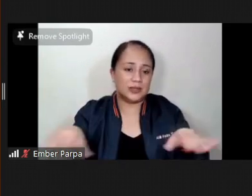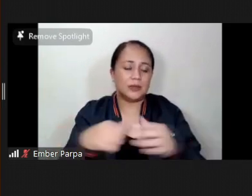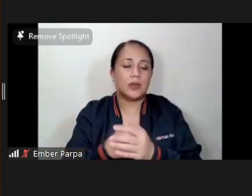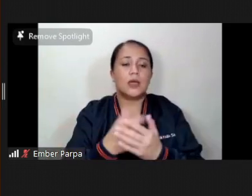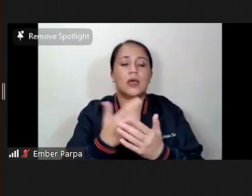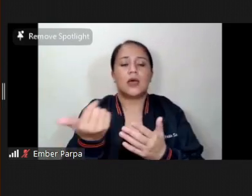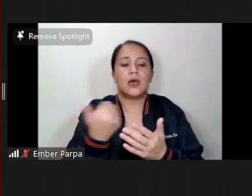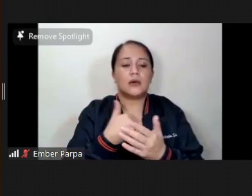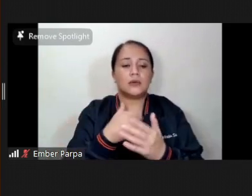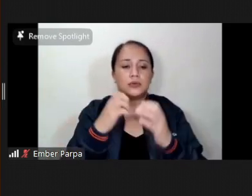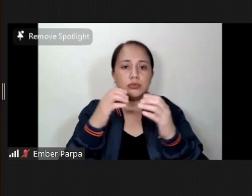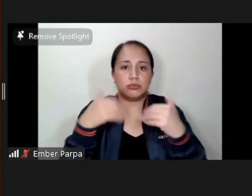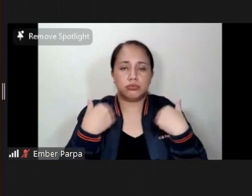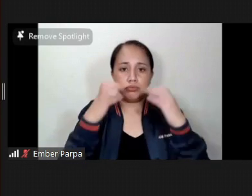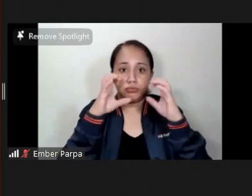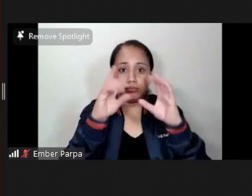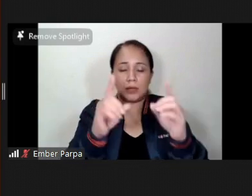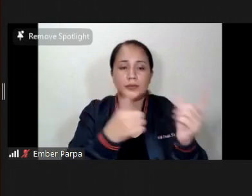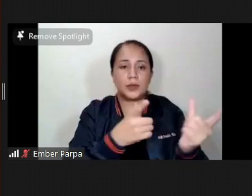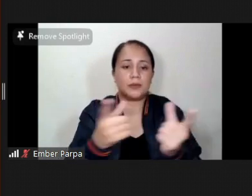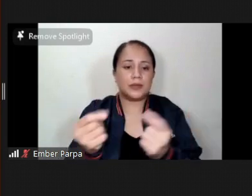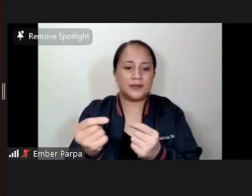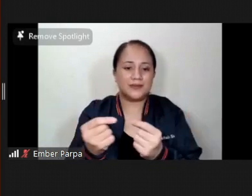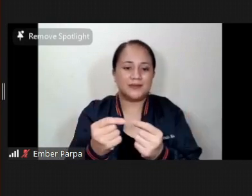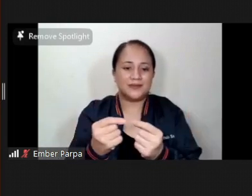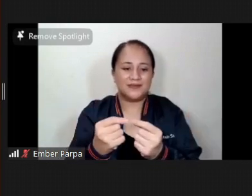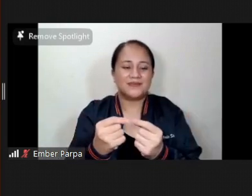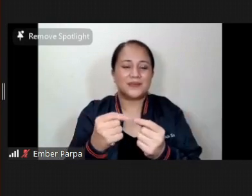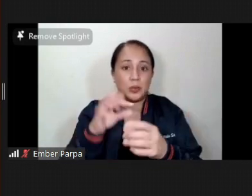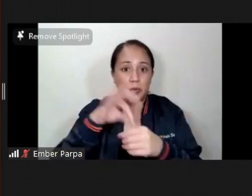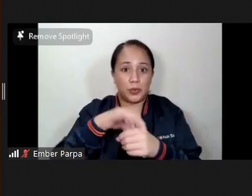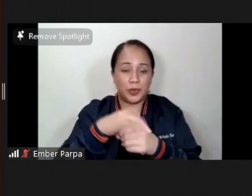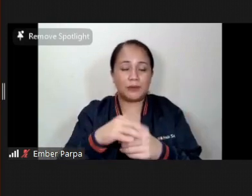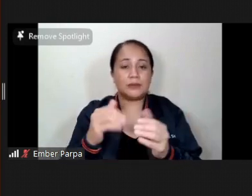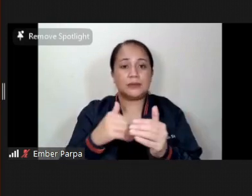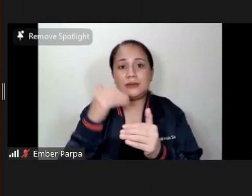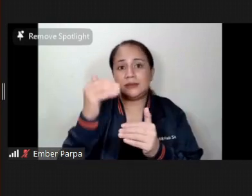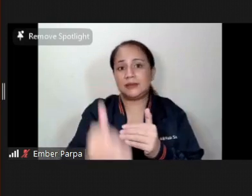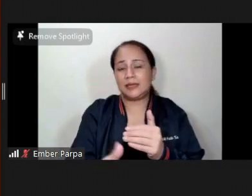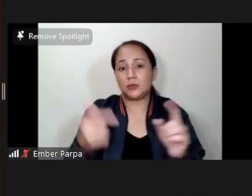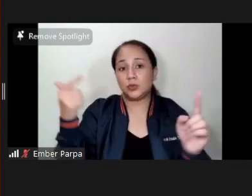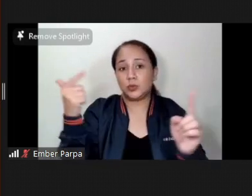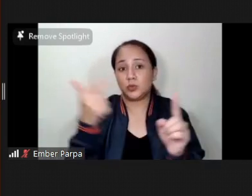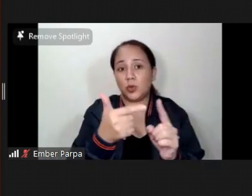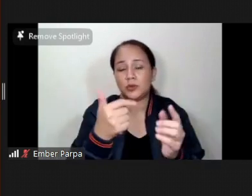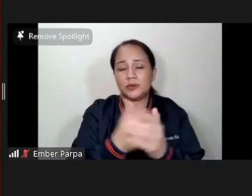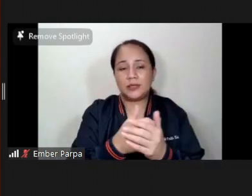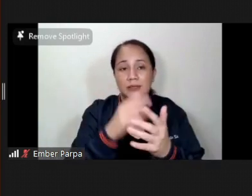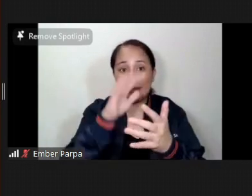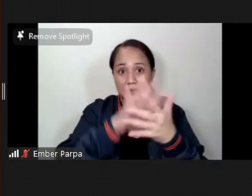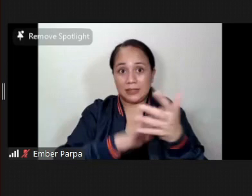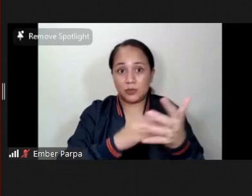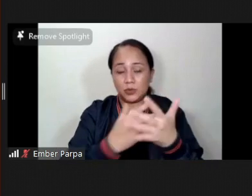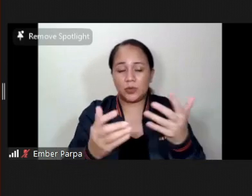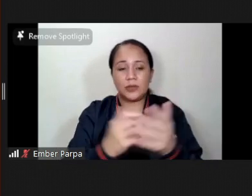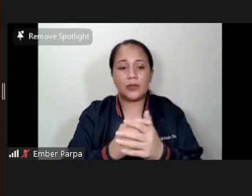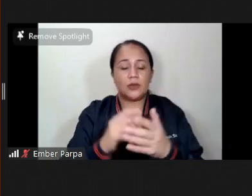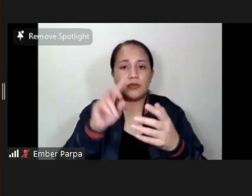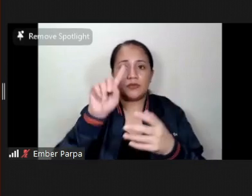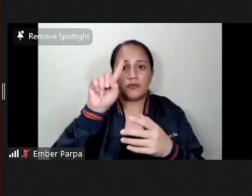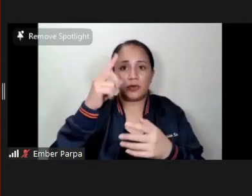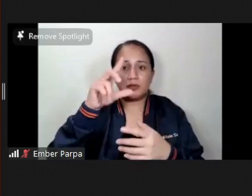of Education are the implementer for the program. Also, the targeted time frame is on the first quarter